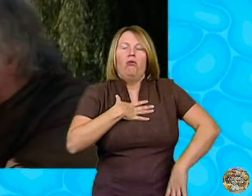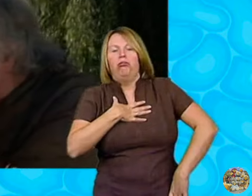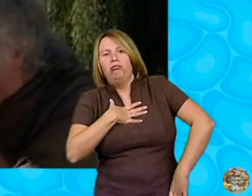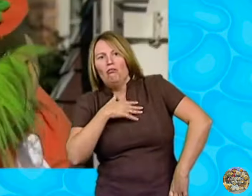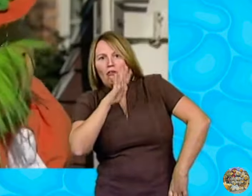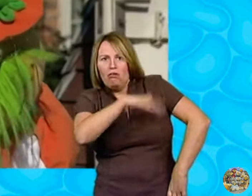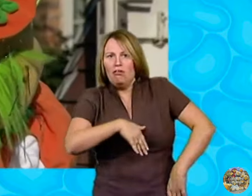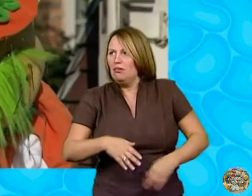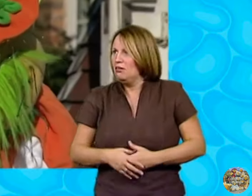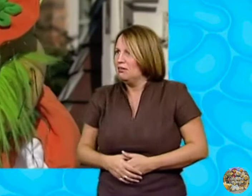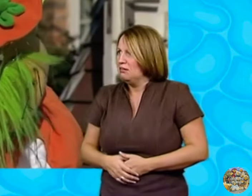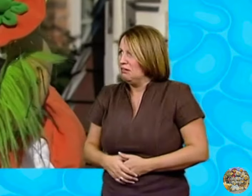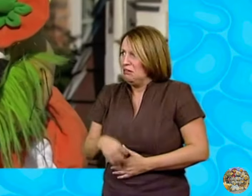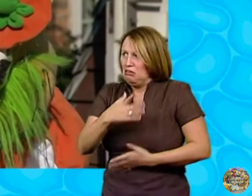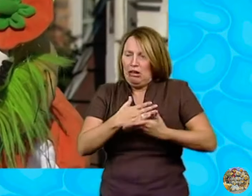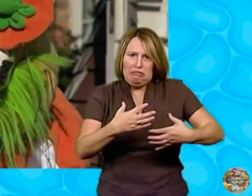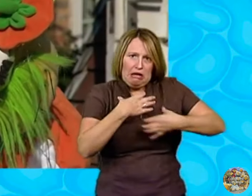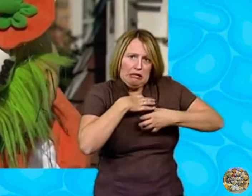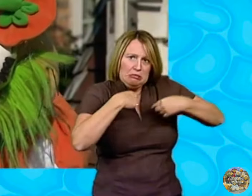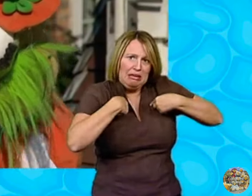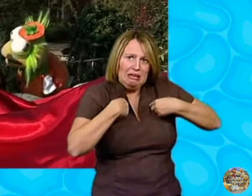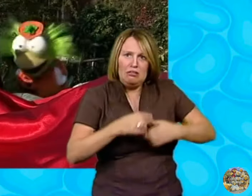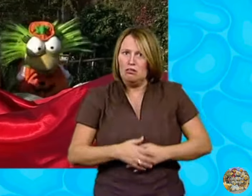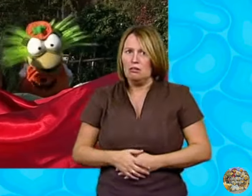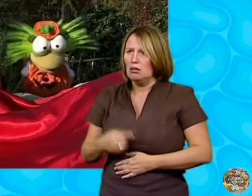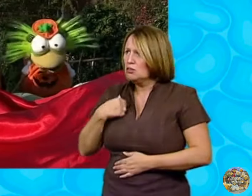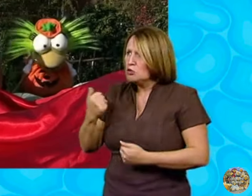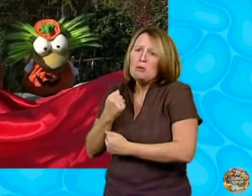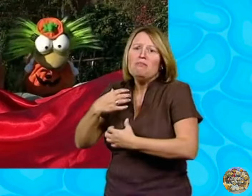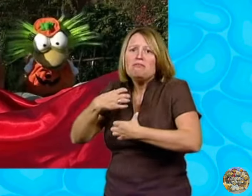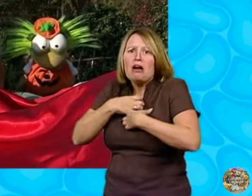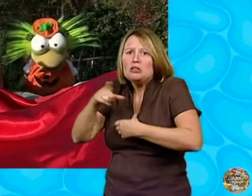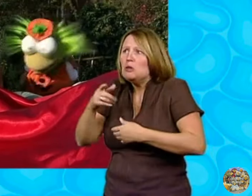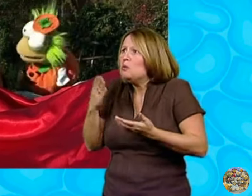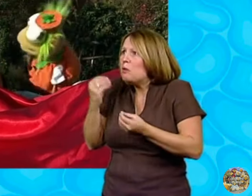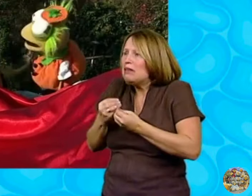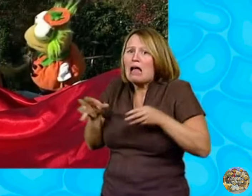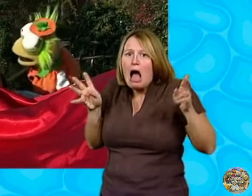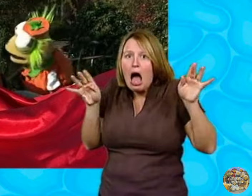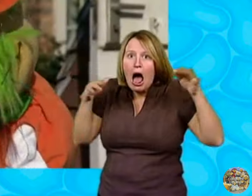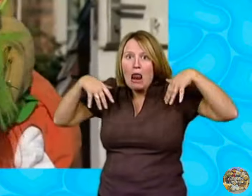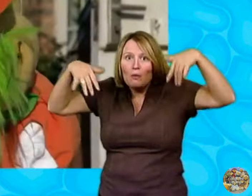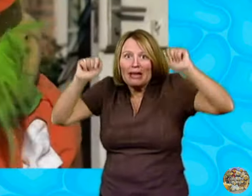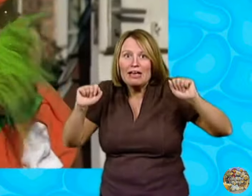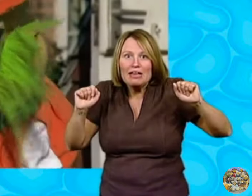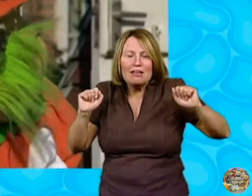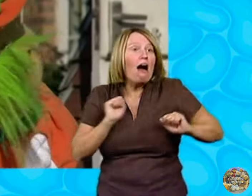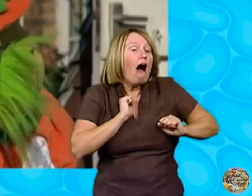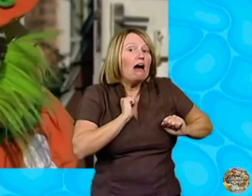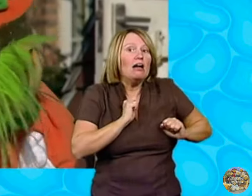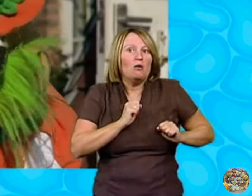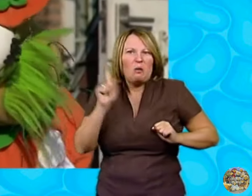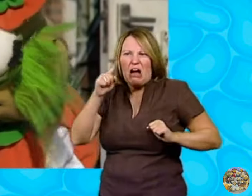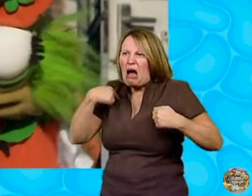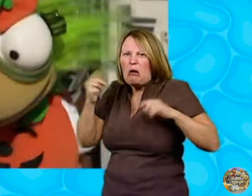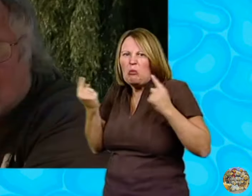Oh, Jelly, yes. You really, really, really, really, really frightened me. But I'm supposed to frighten you, Bill. It is Halloween. Oh, yes. Yes, and